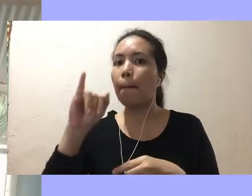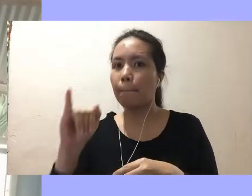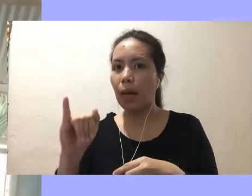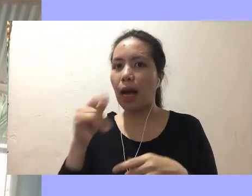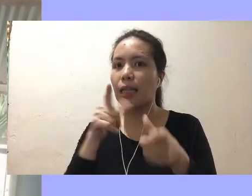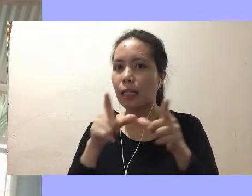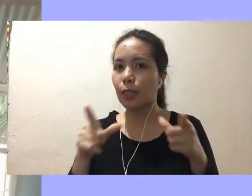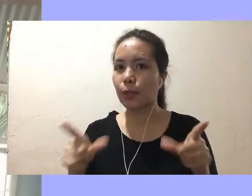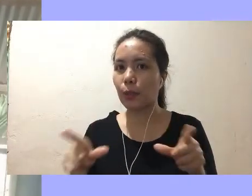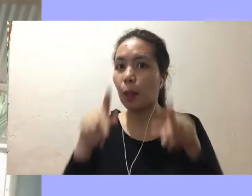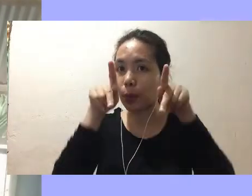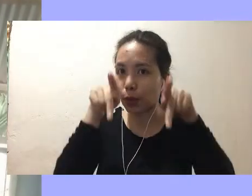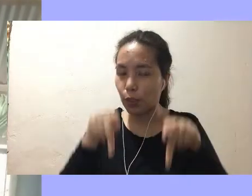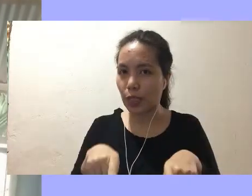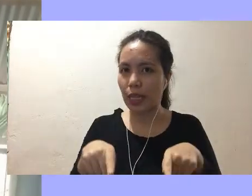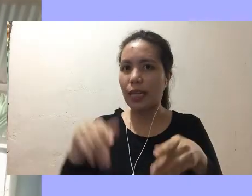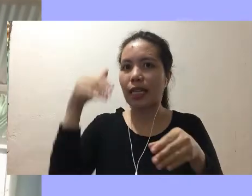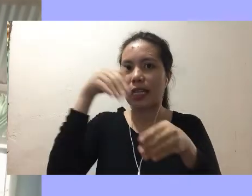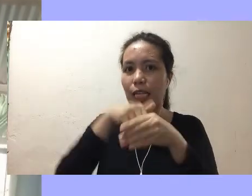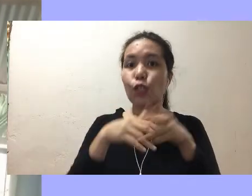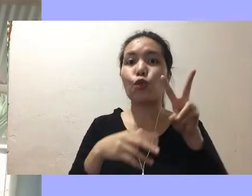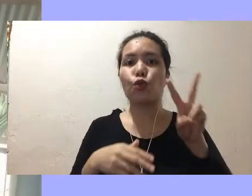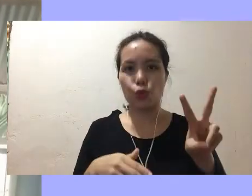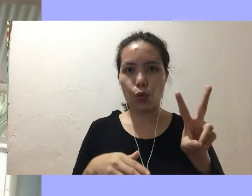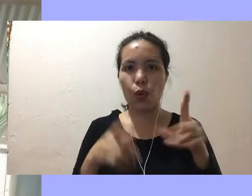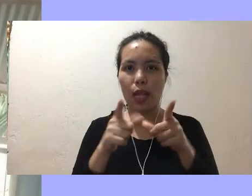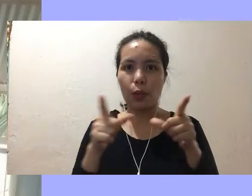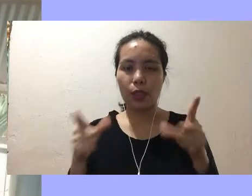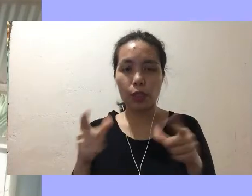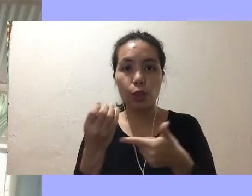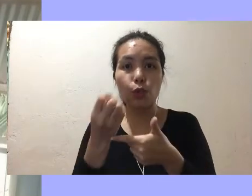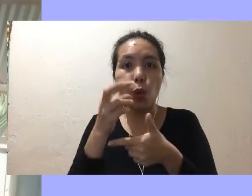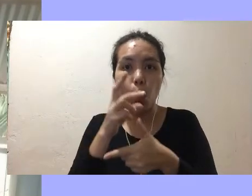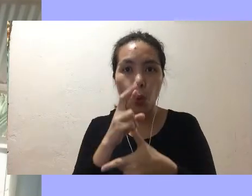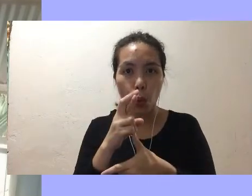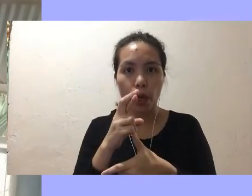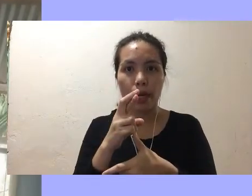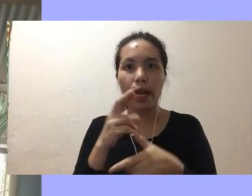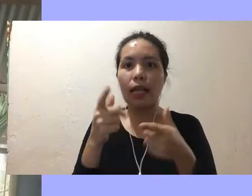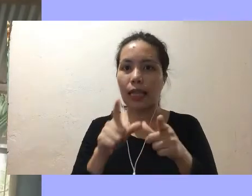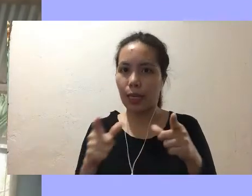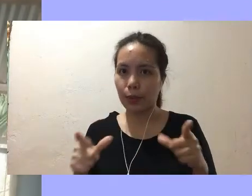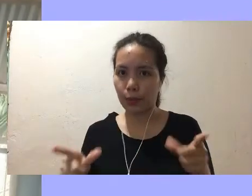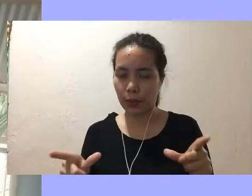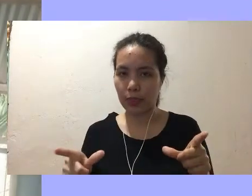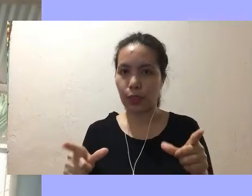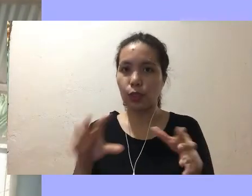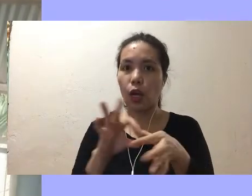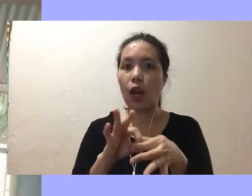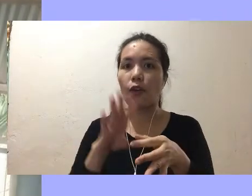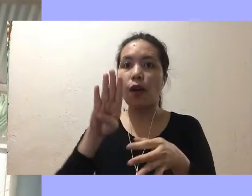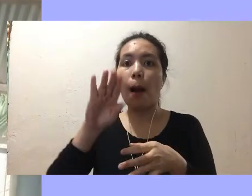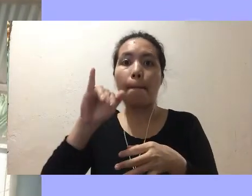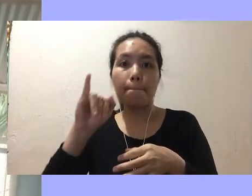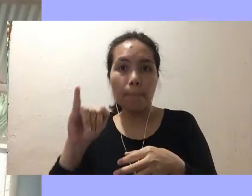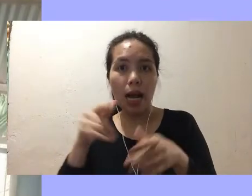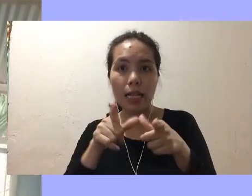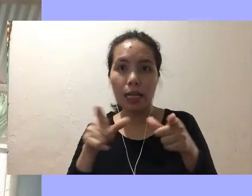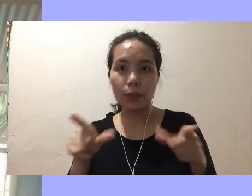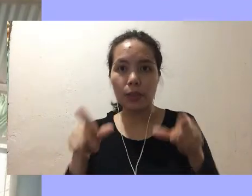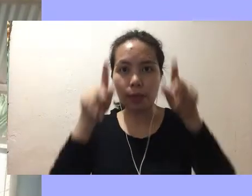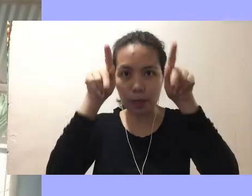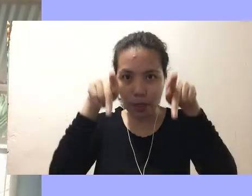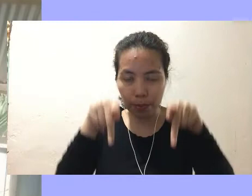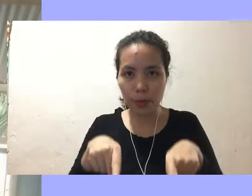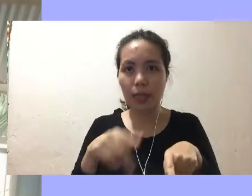a bilingual person in the two languages, or for the language of the bilingual